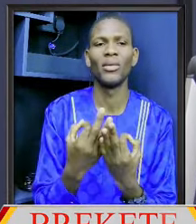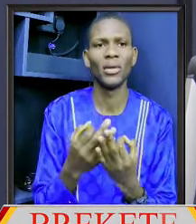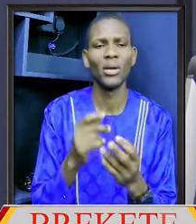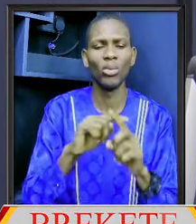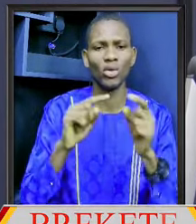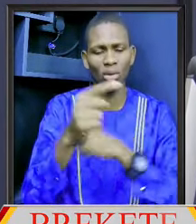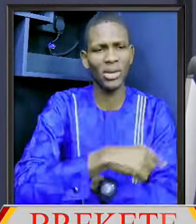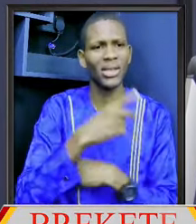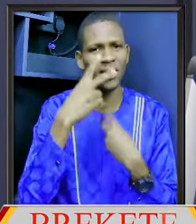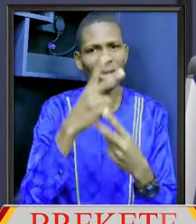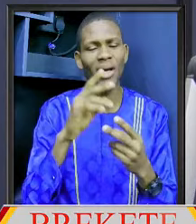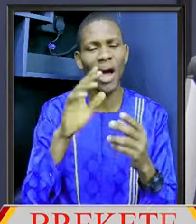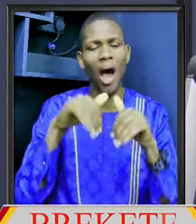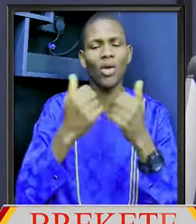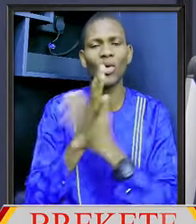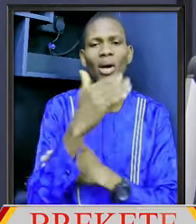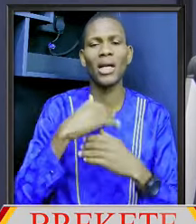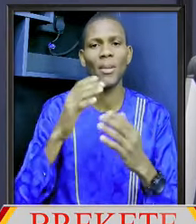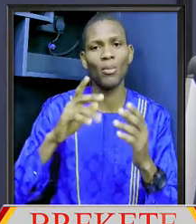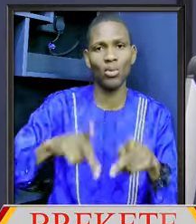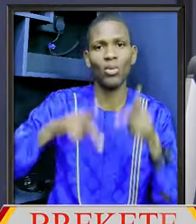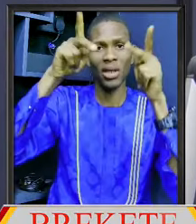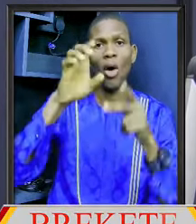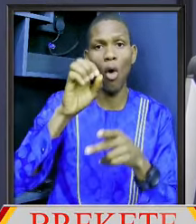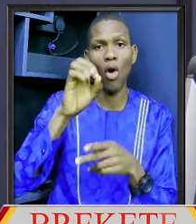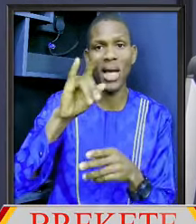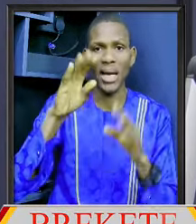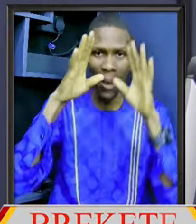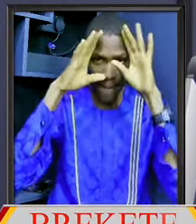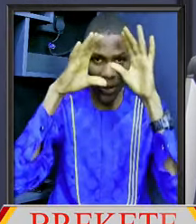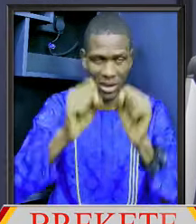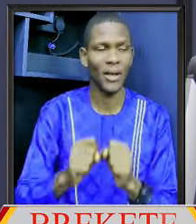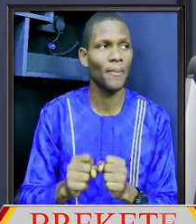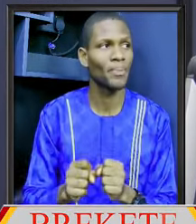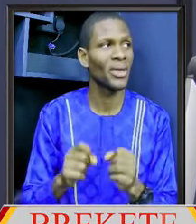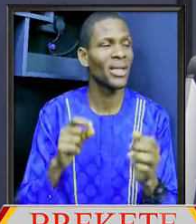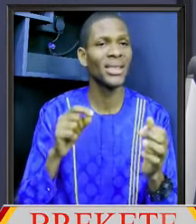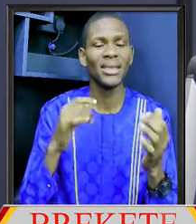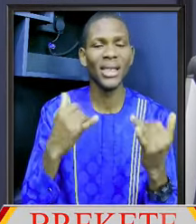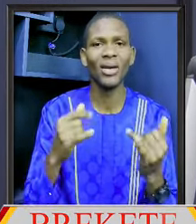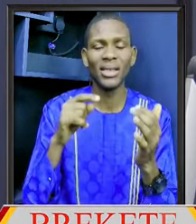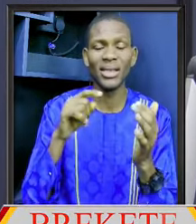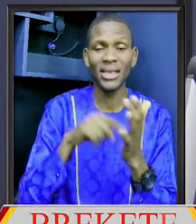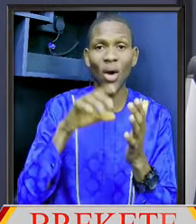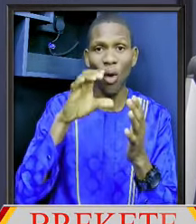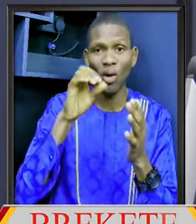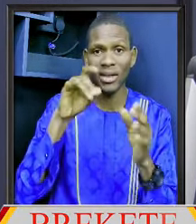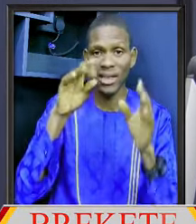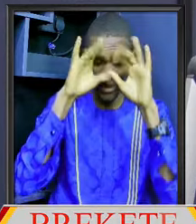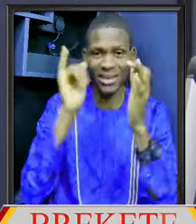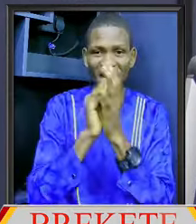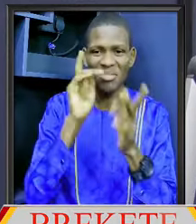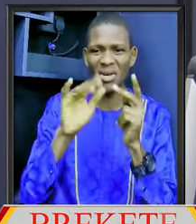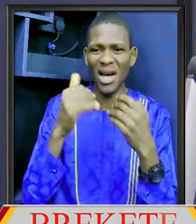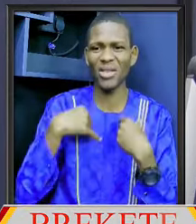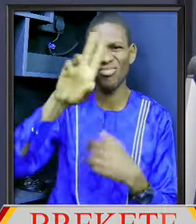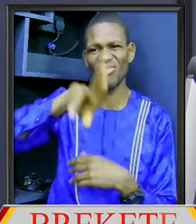But today, see how God they doing it. Now this person, where they don't refer to as a